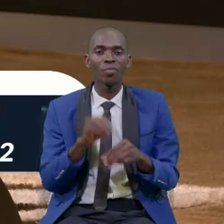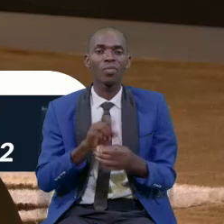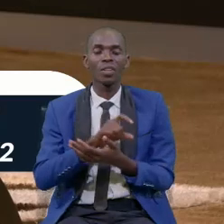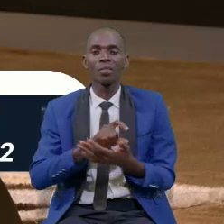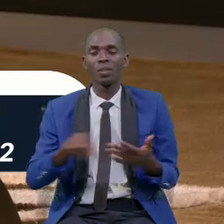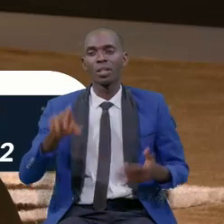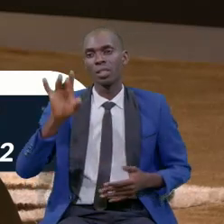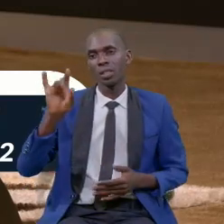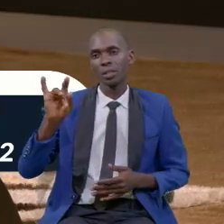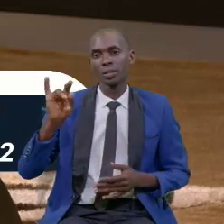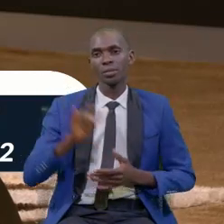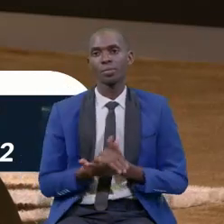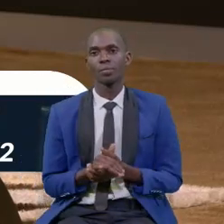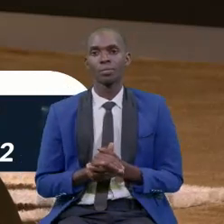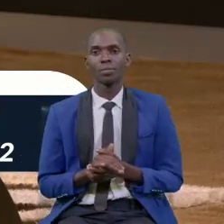In verse 18,